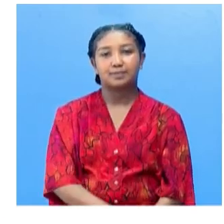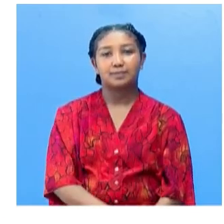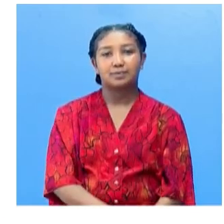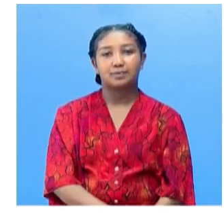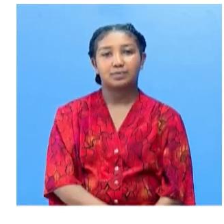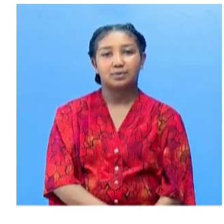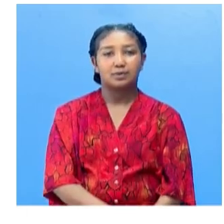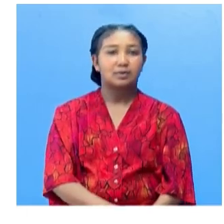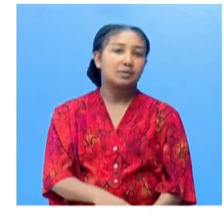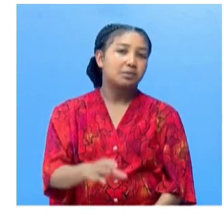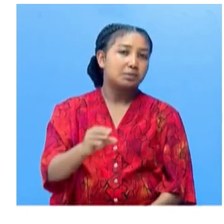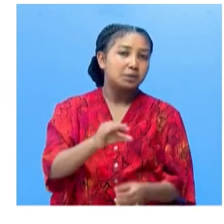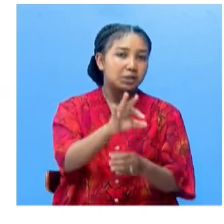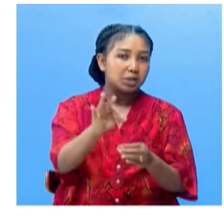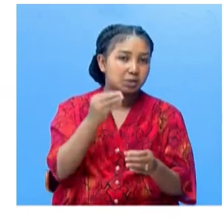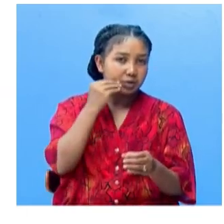kitchen,